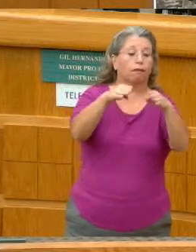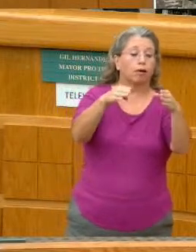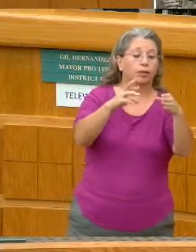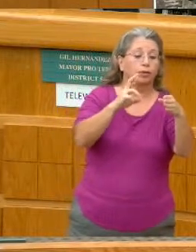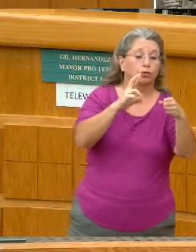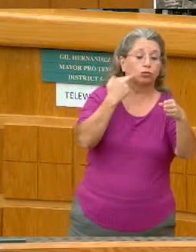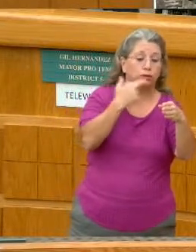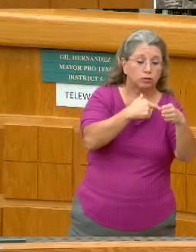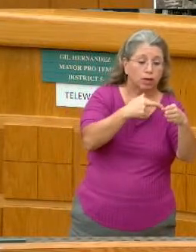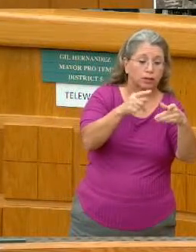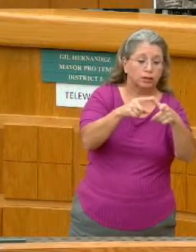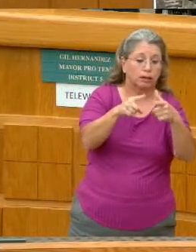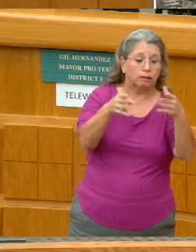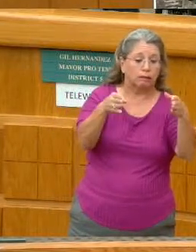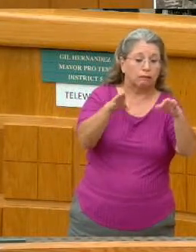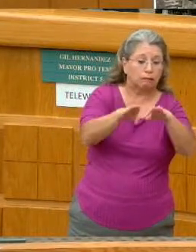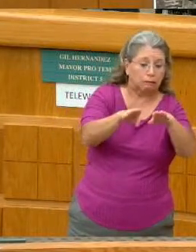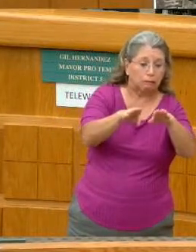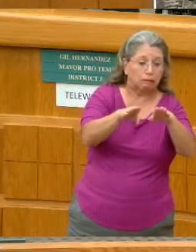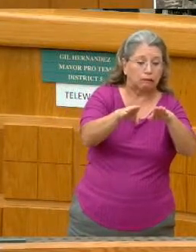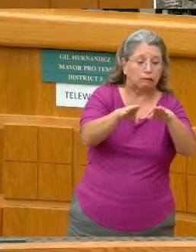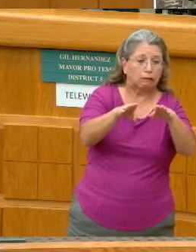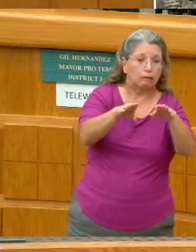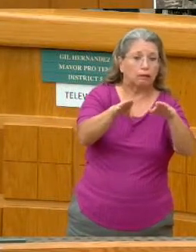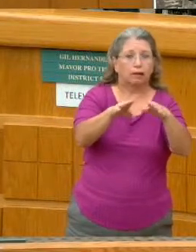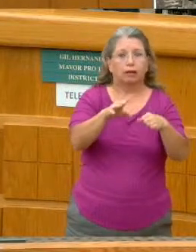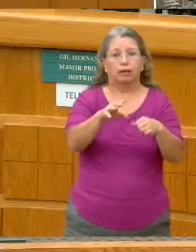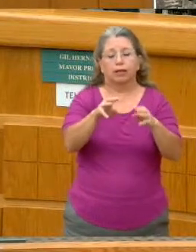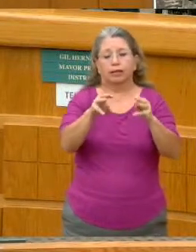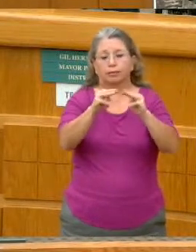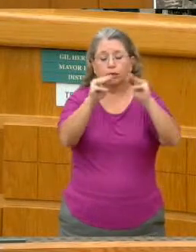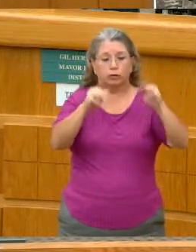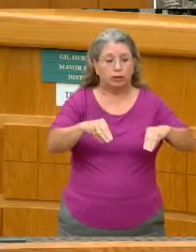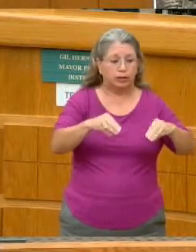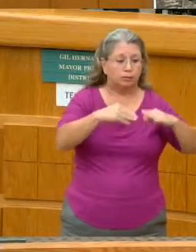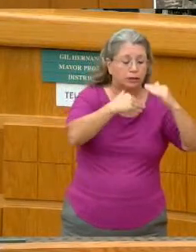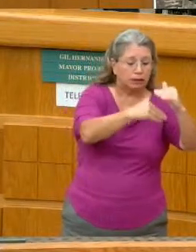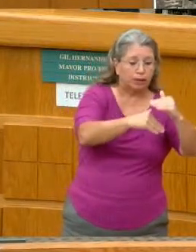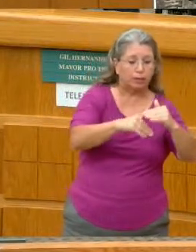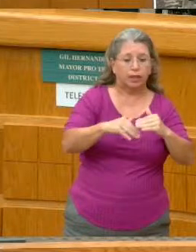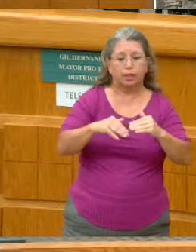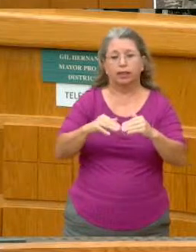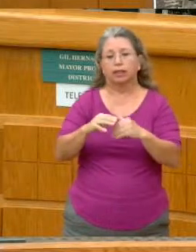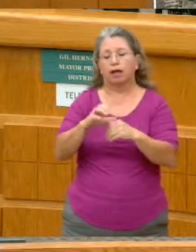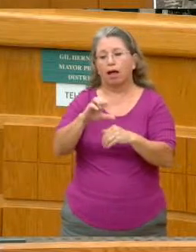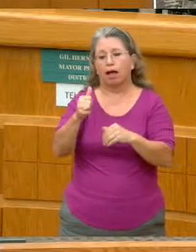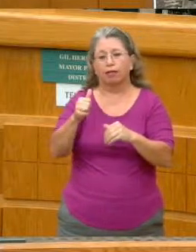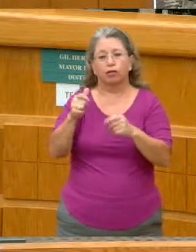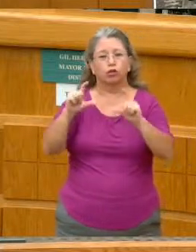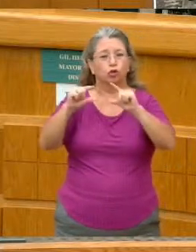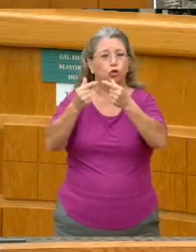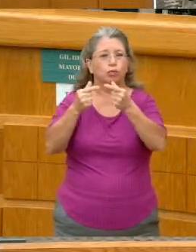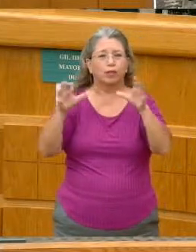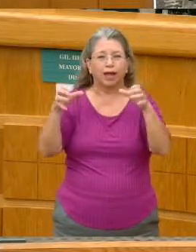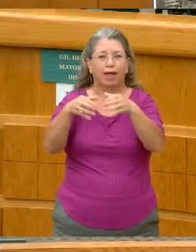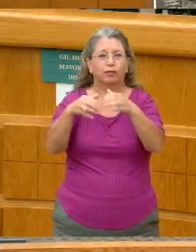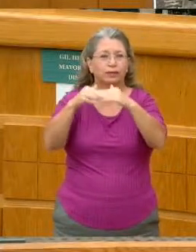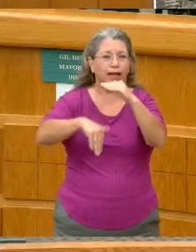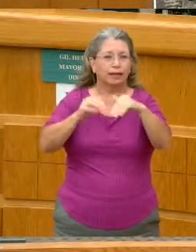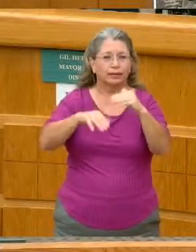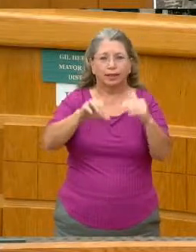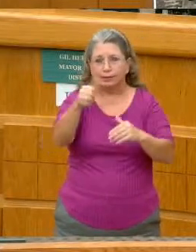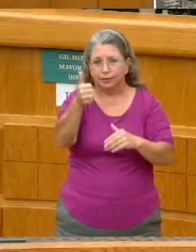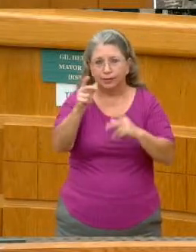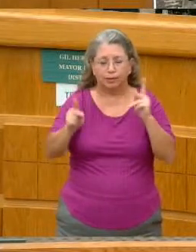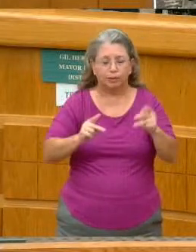from museums to venues to gatherings of less than 10. We've implemented operating guides for